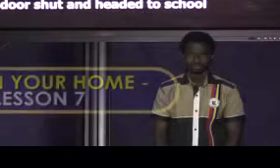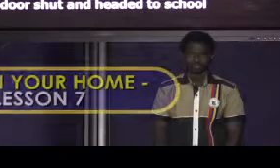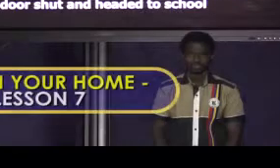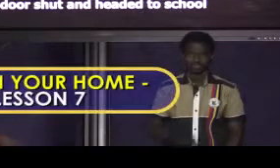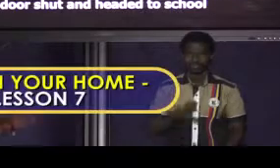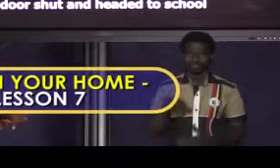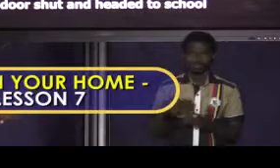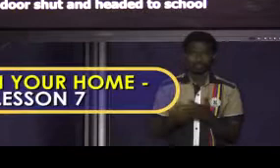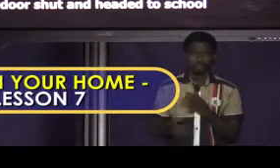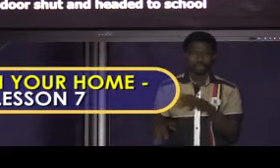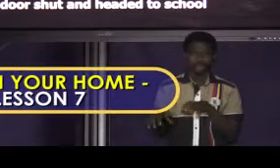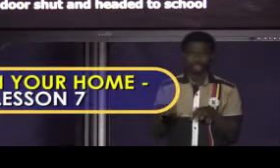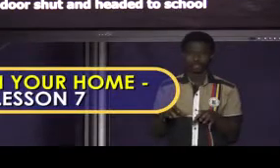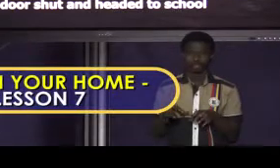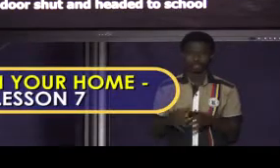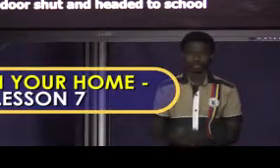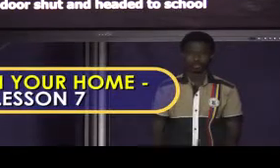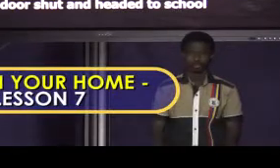Well done.